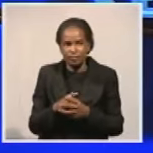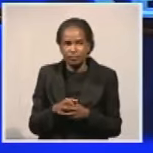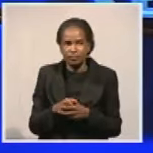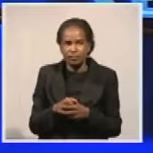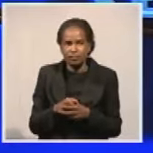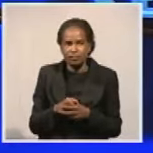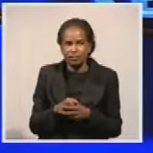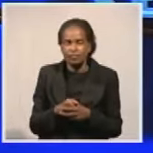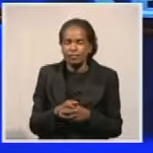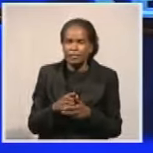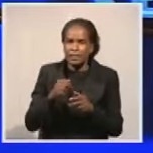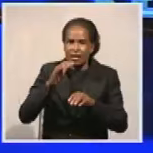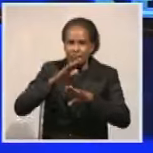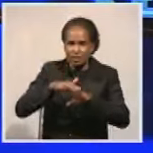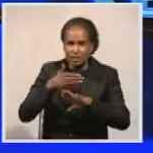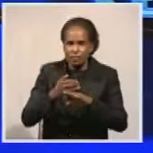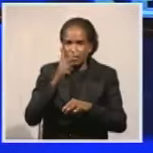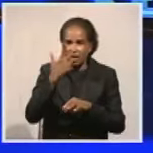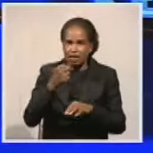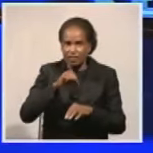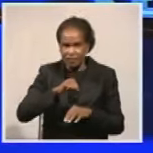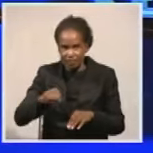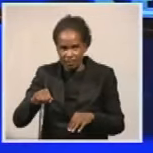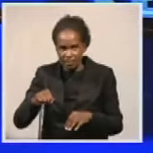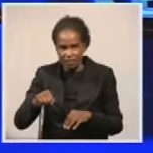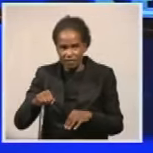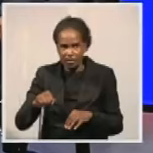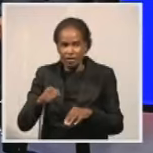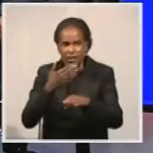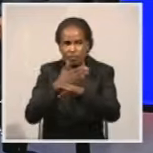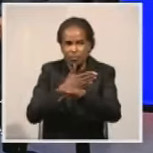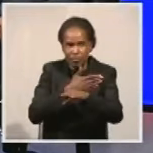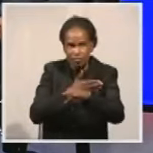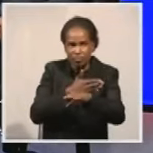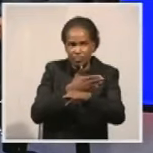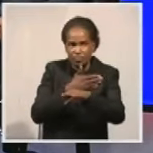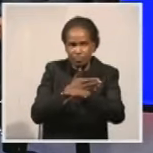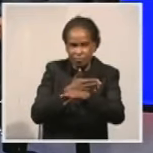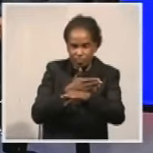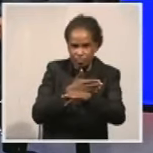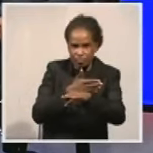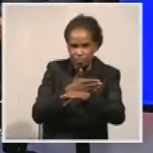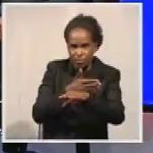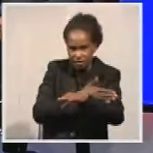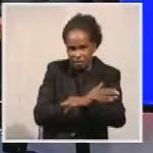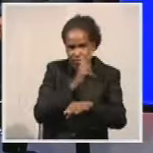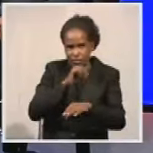means those that own the land. The previously advantaged. Previously